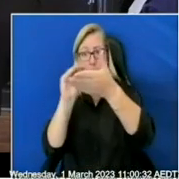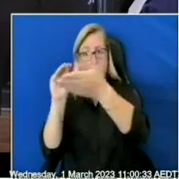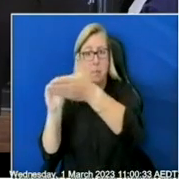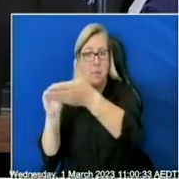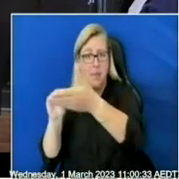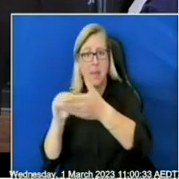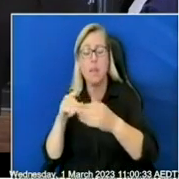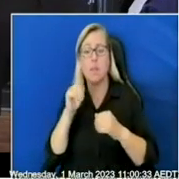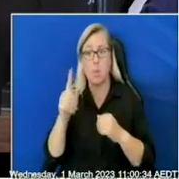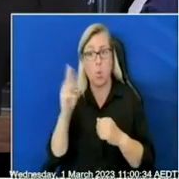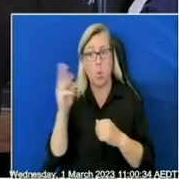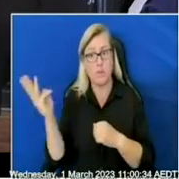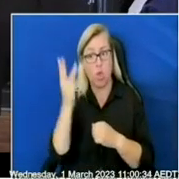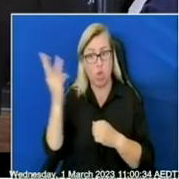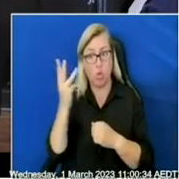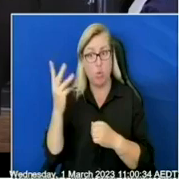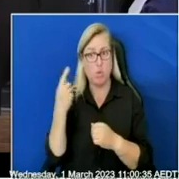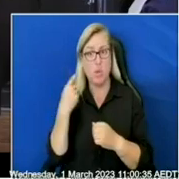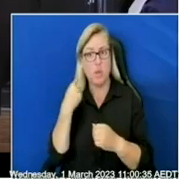the